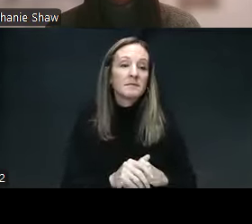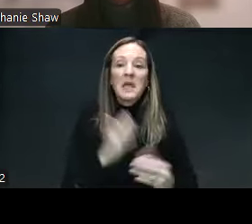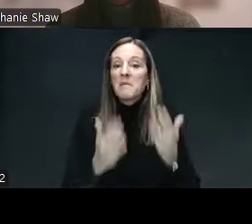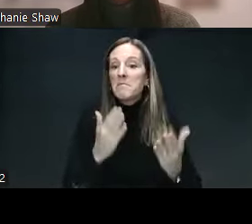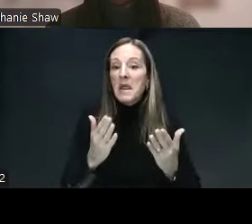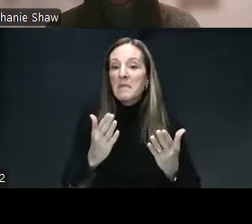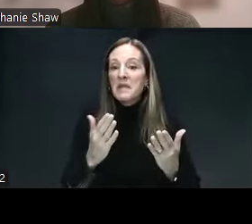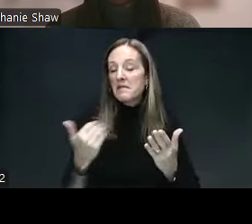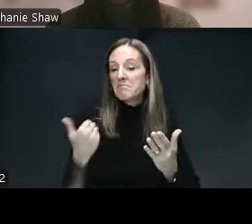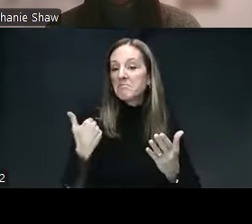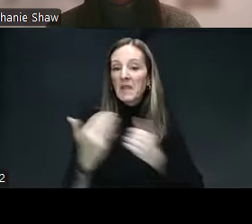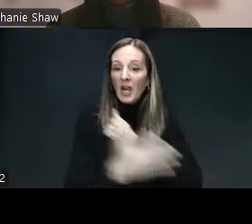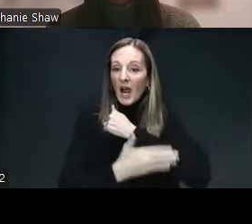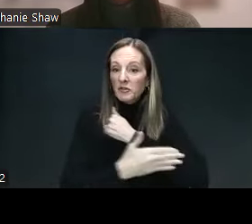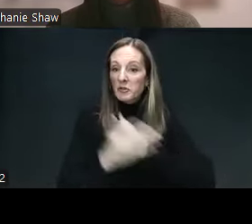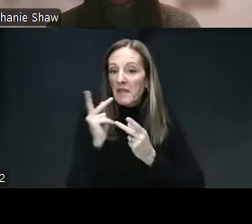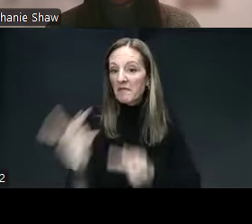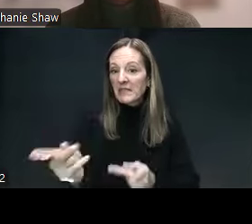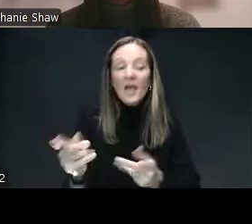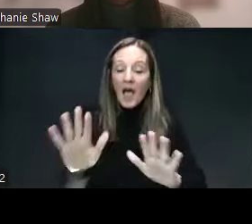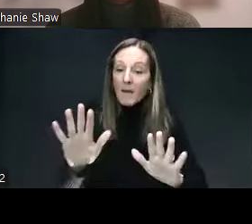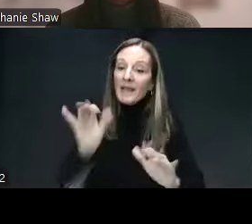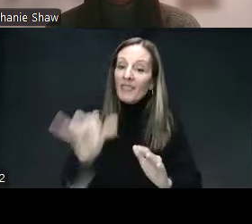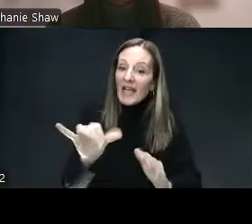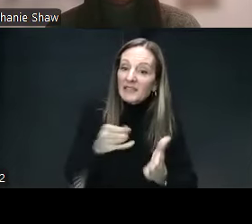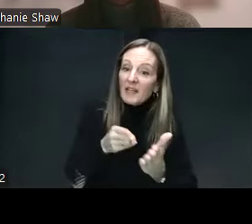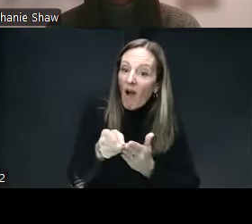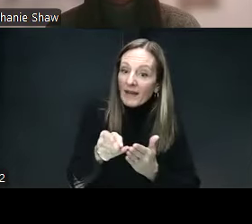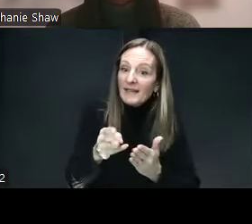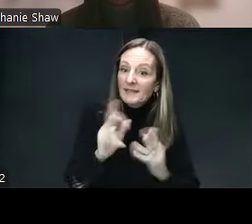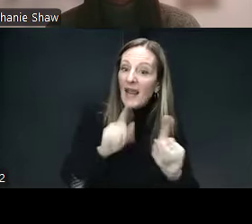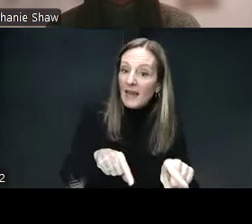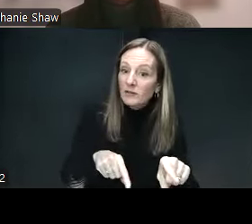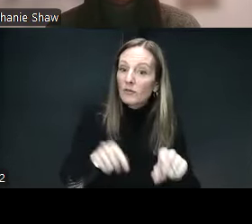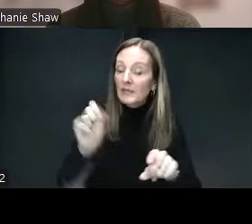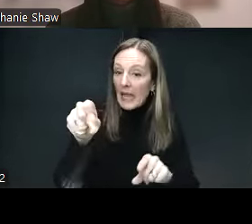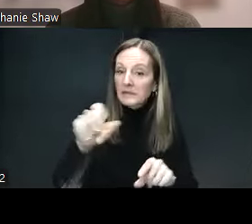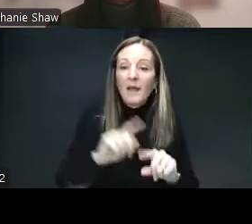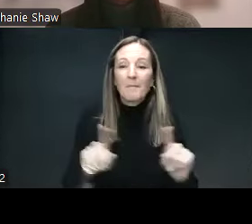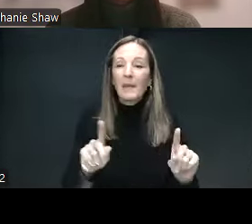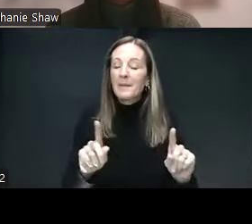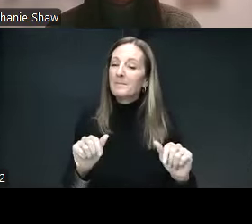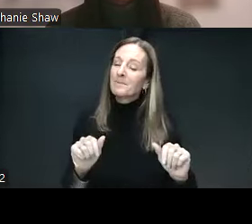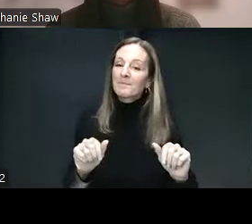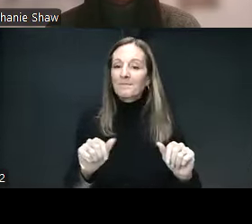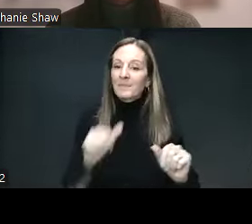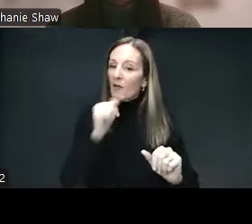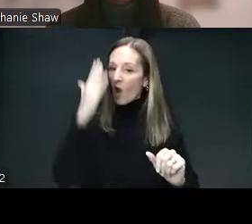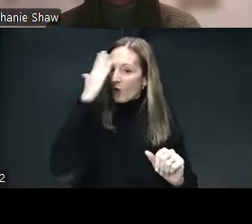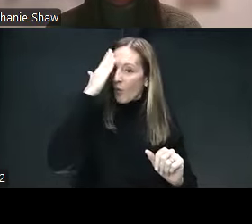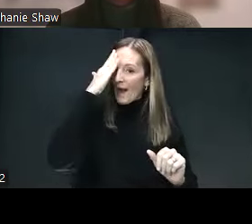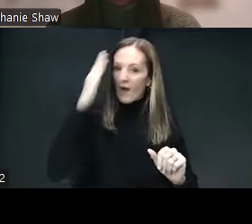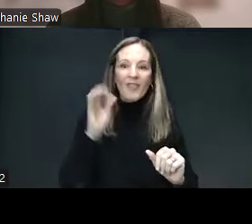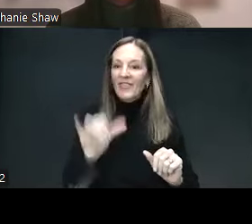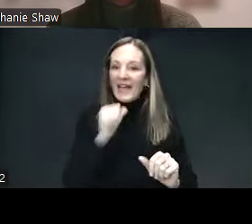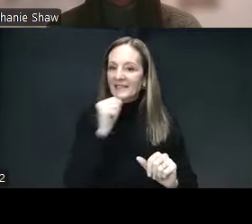visited, which are all honest answers to the question. However, they may not be aware that this is not